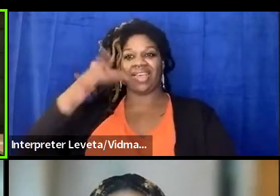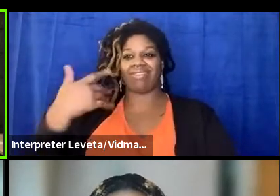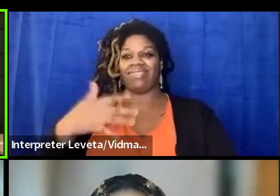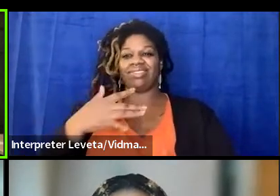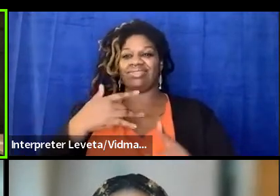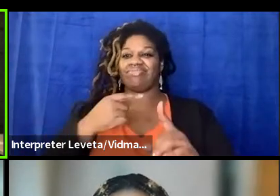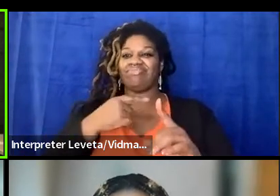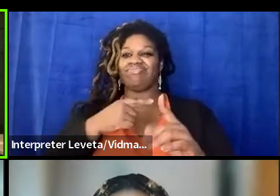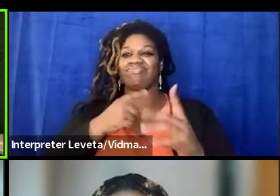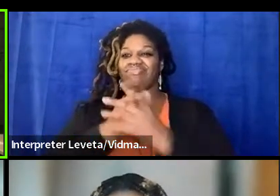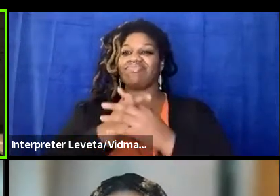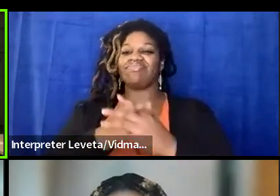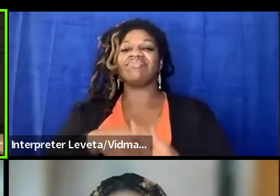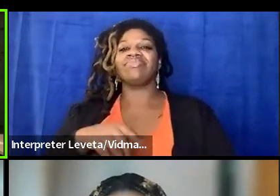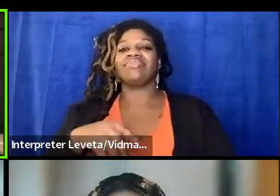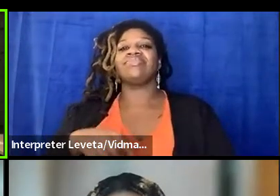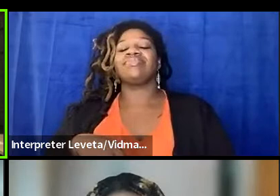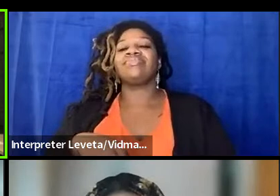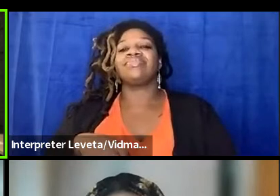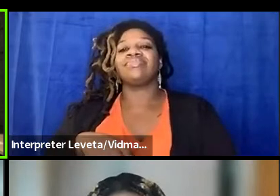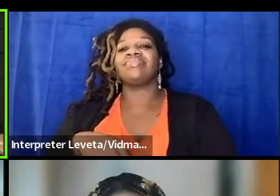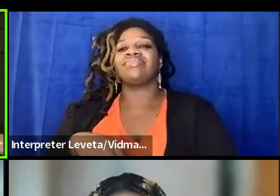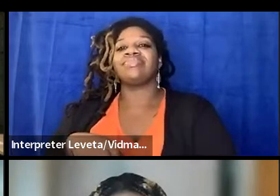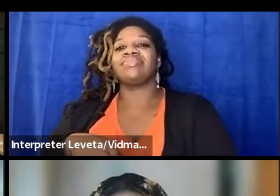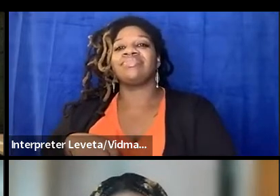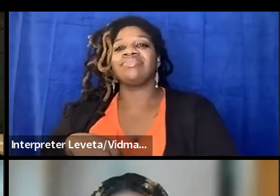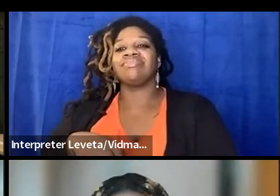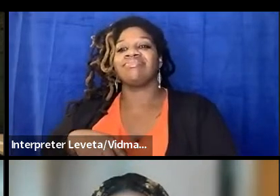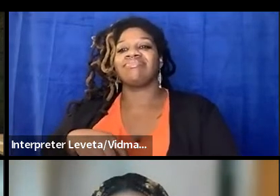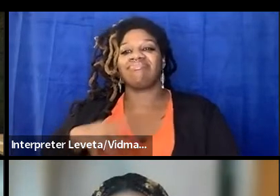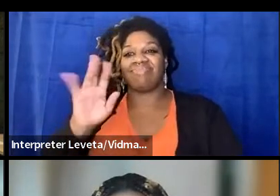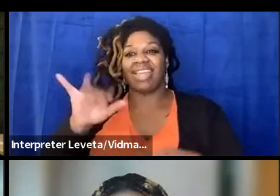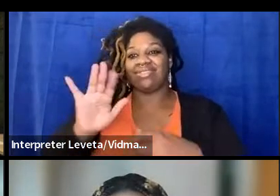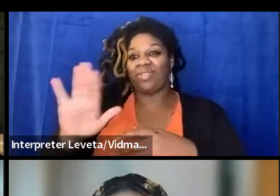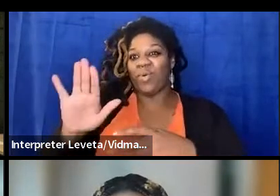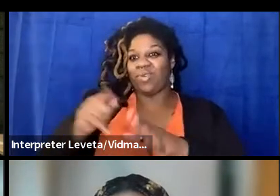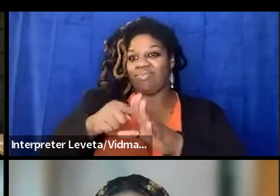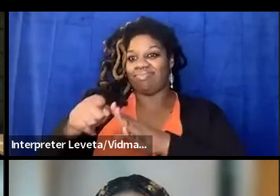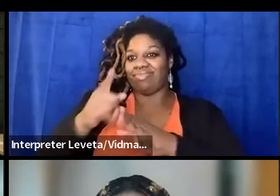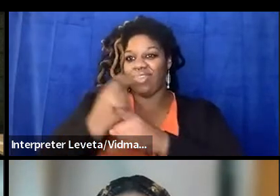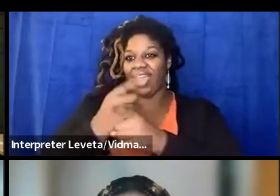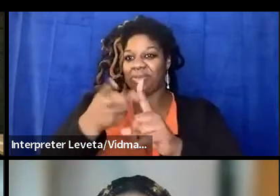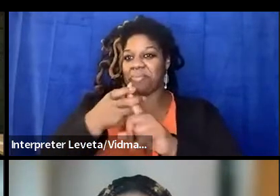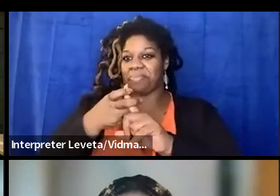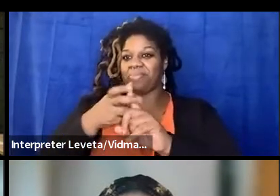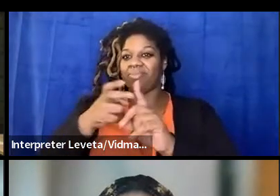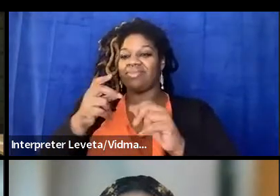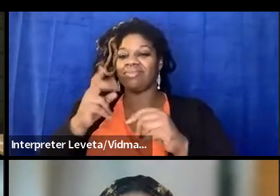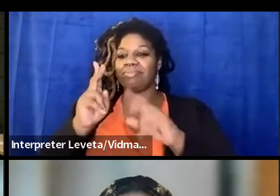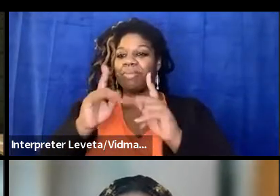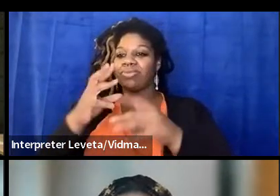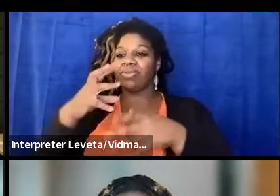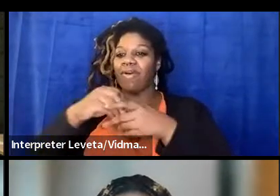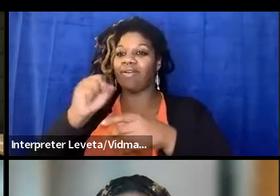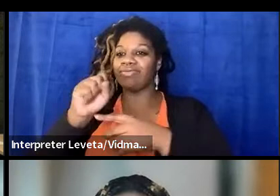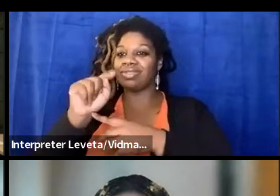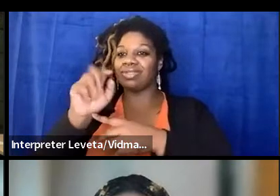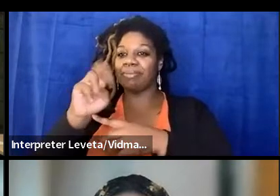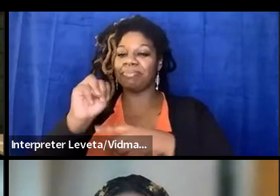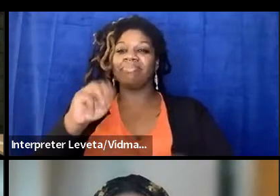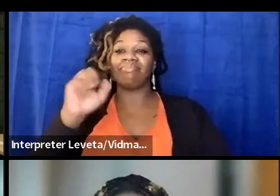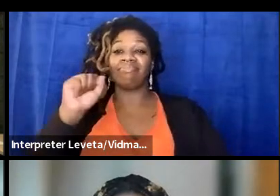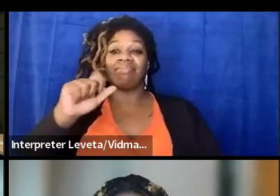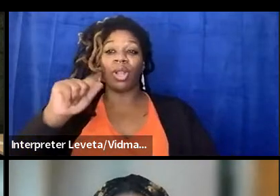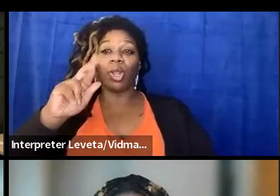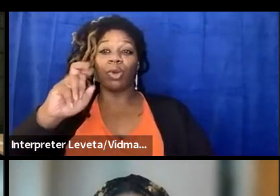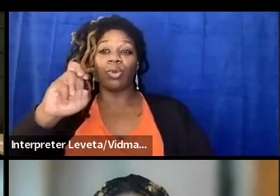do, getting people into STEM. Mm-hmm. Yeah, I agree with her, 100%. Sometimes